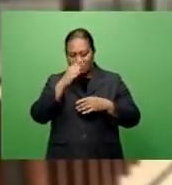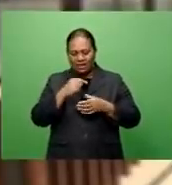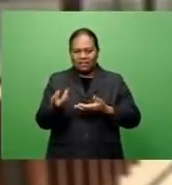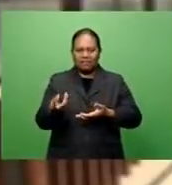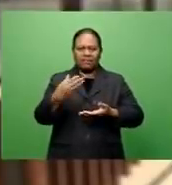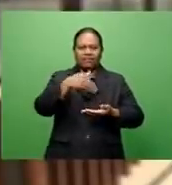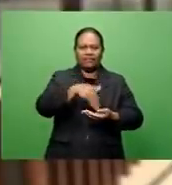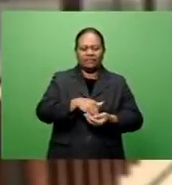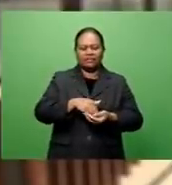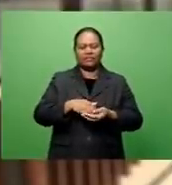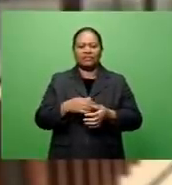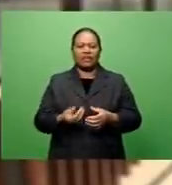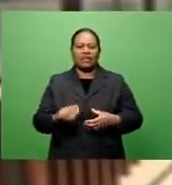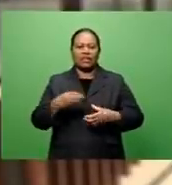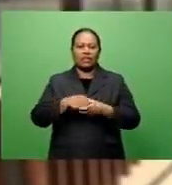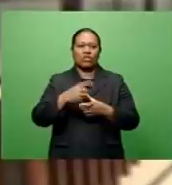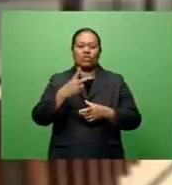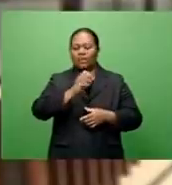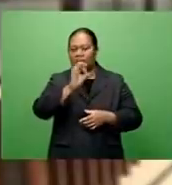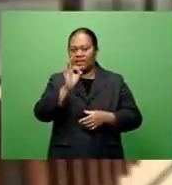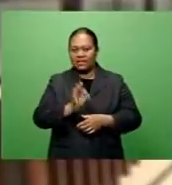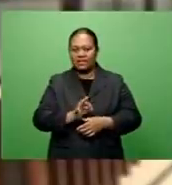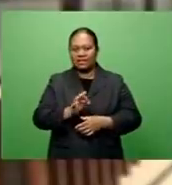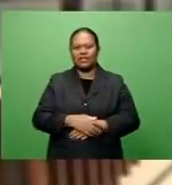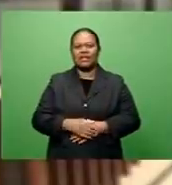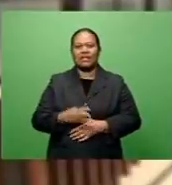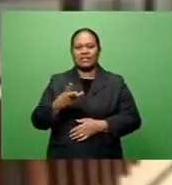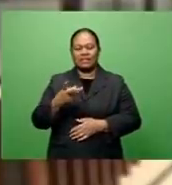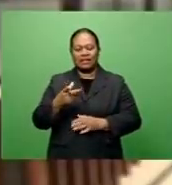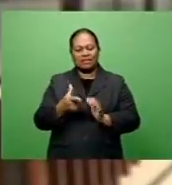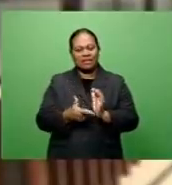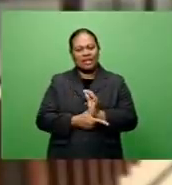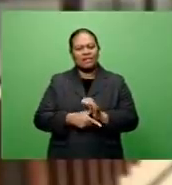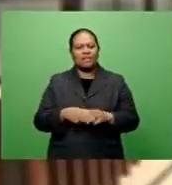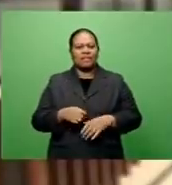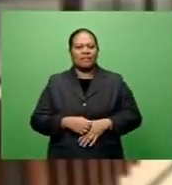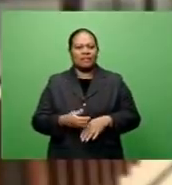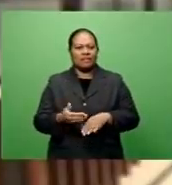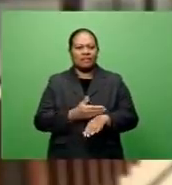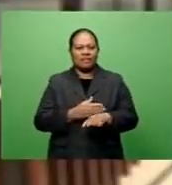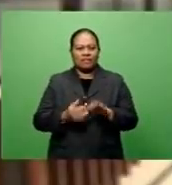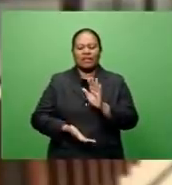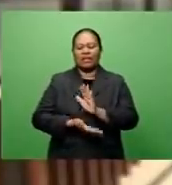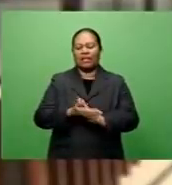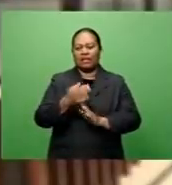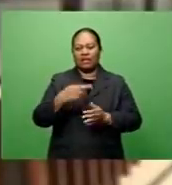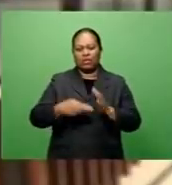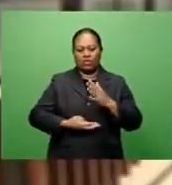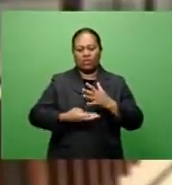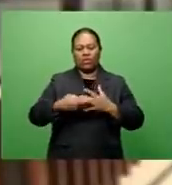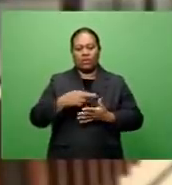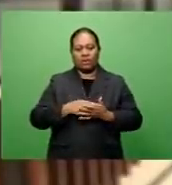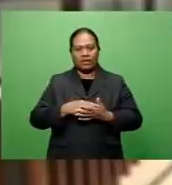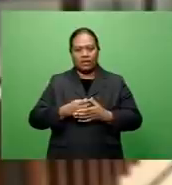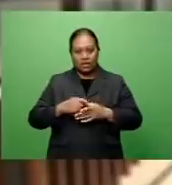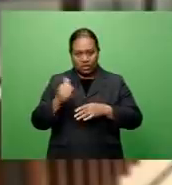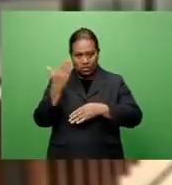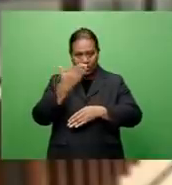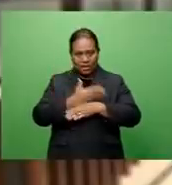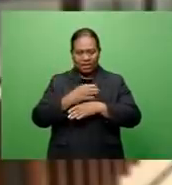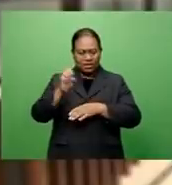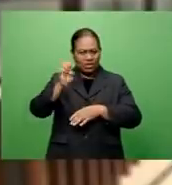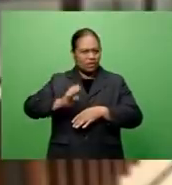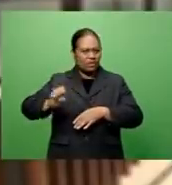annual inflation above 2% for some time before requiring higher rates. Later tonight, the European